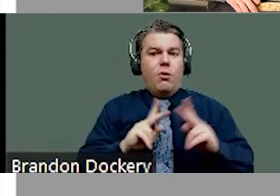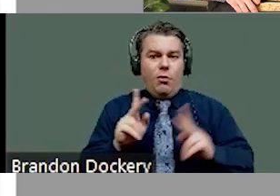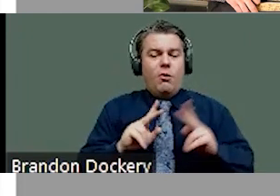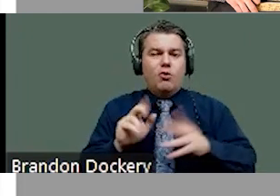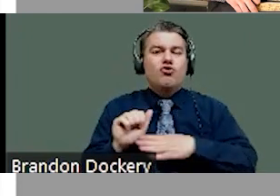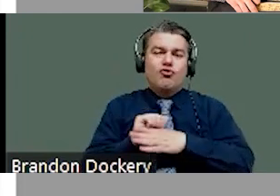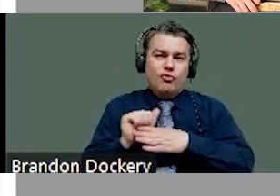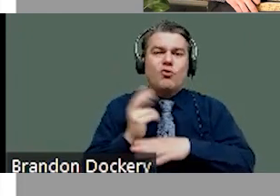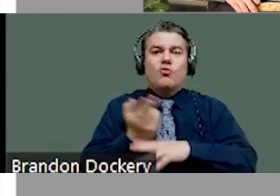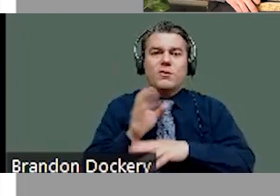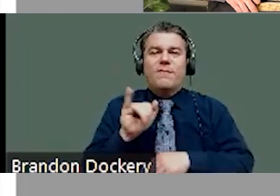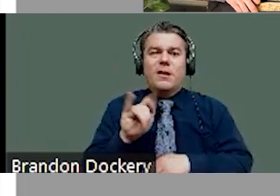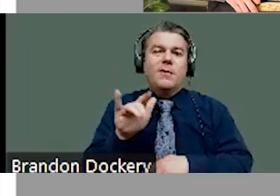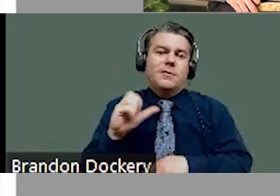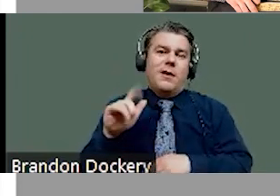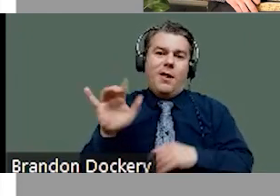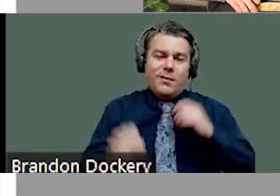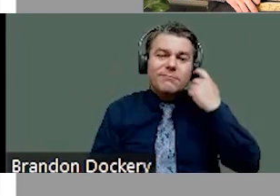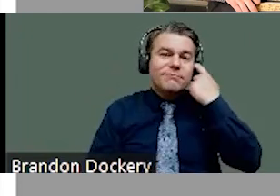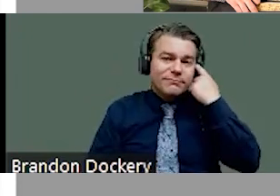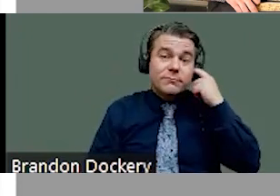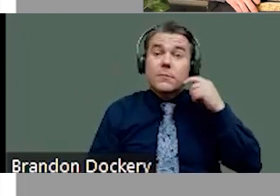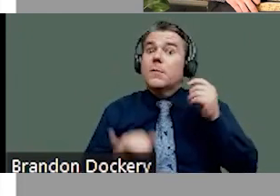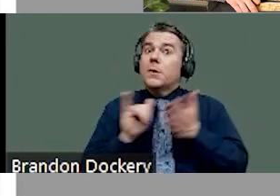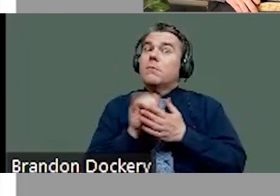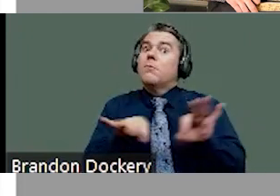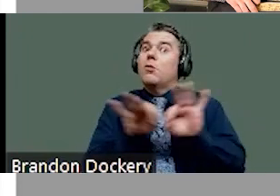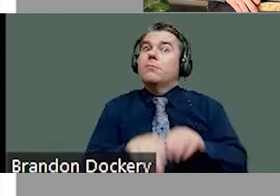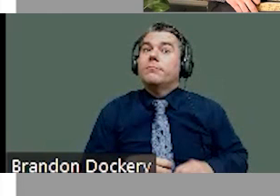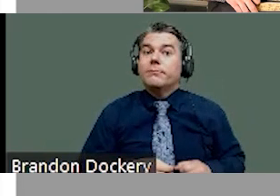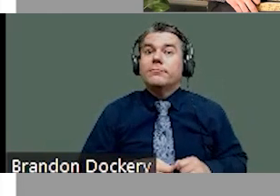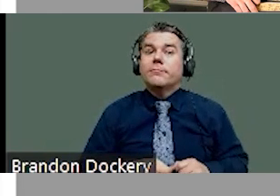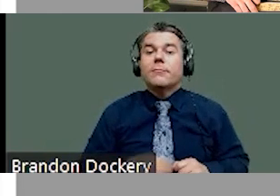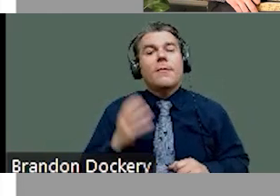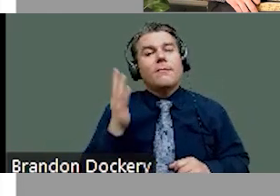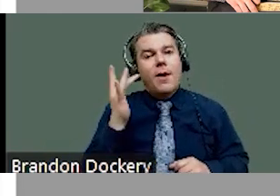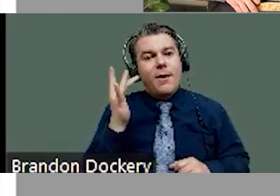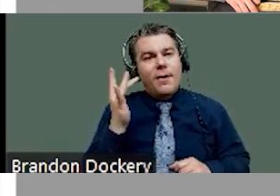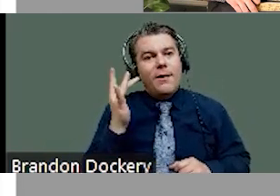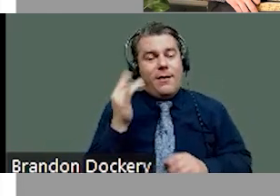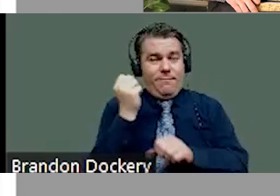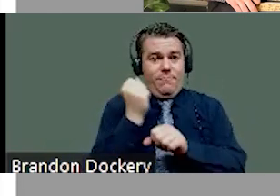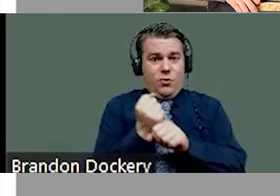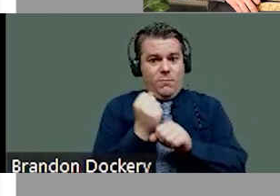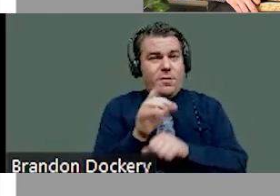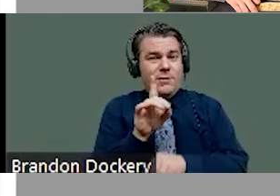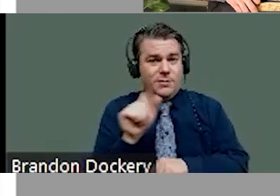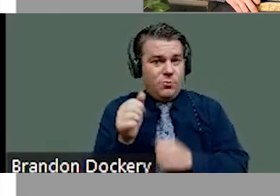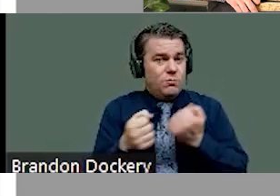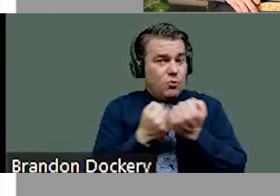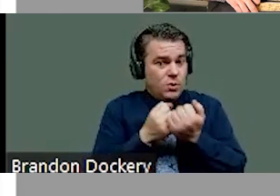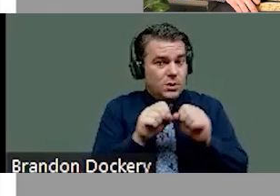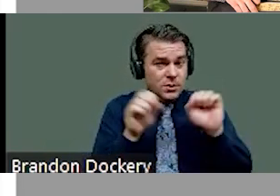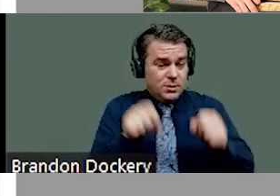in using these fidelity scales. That's important because we're bringing the employment and